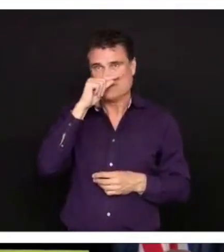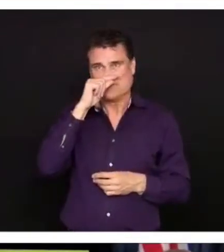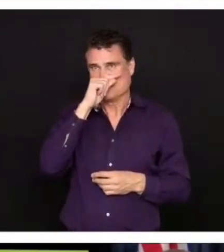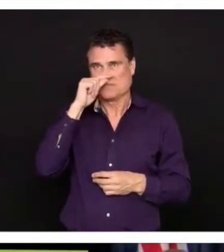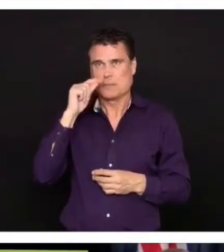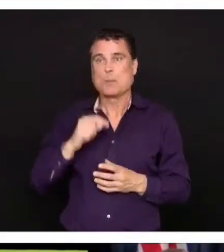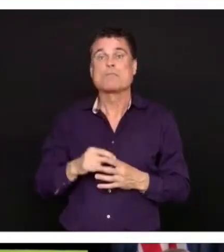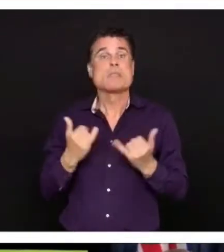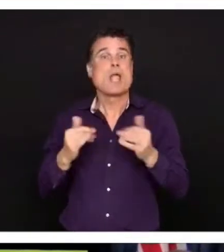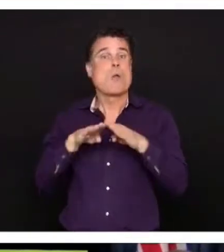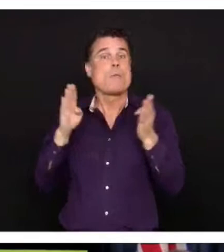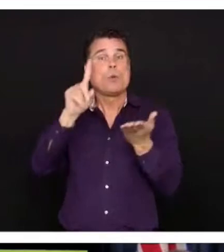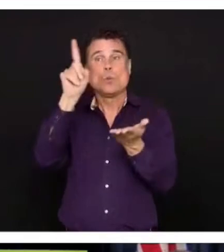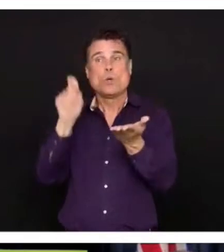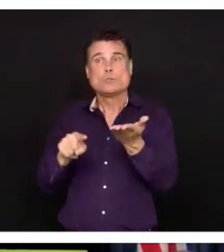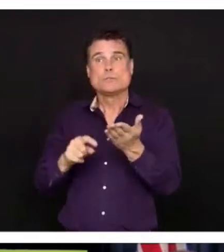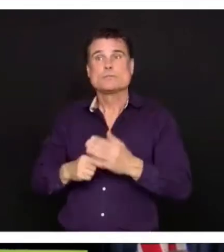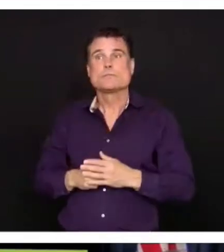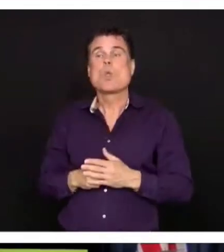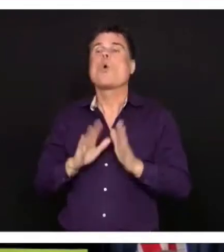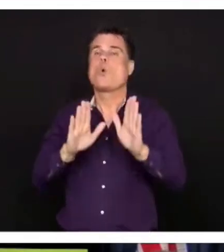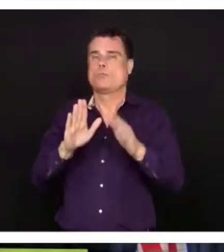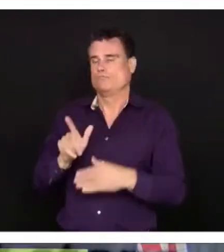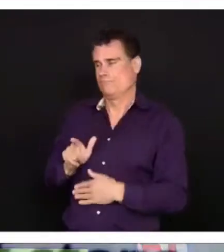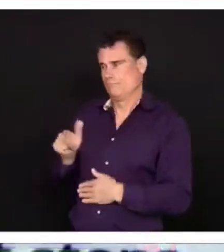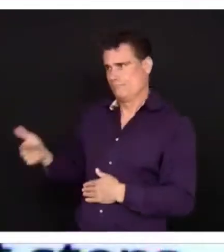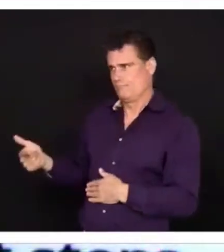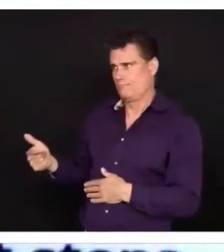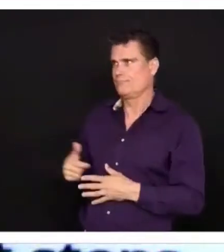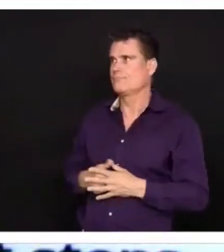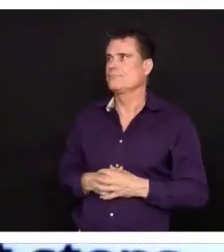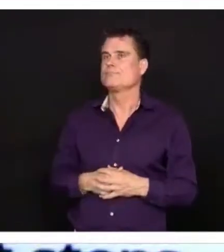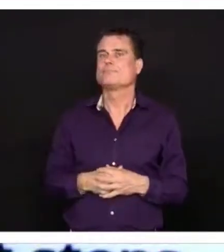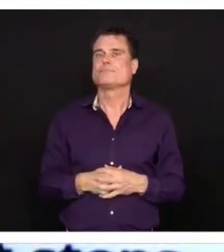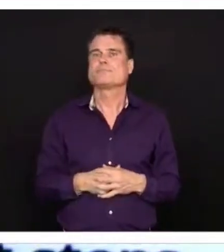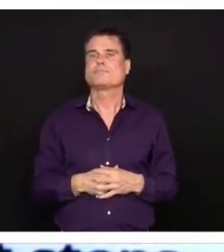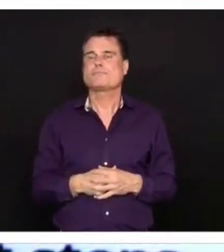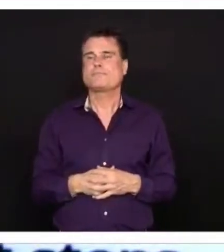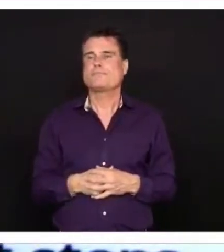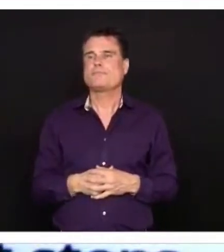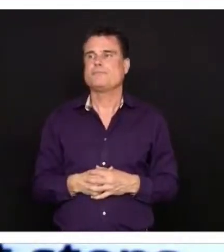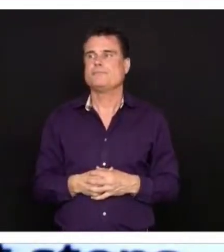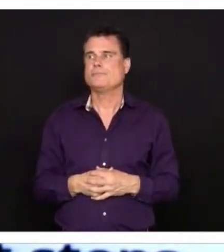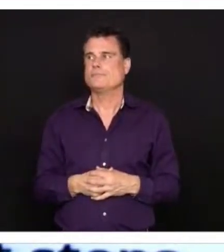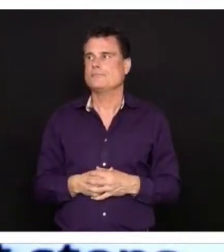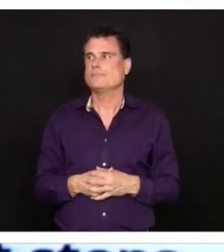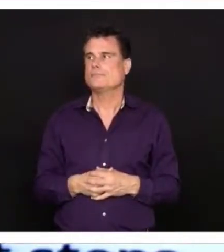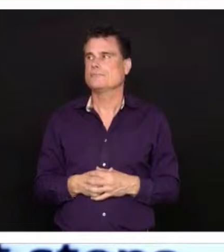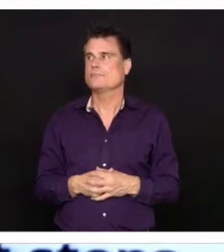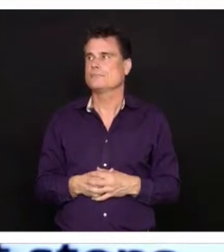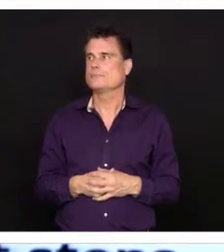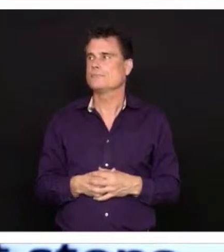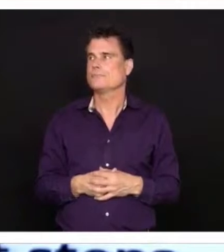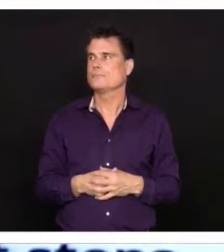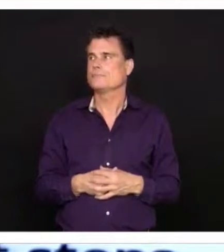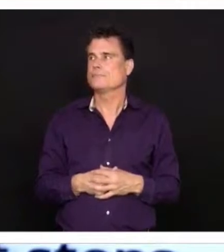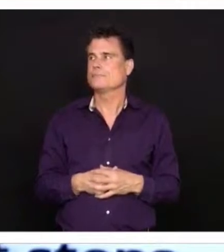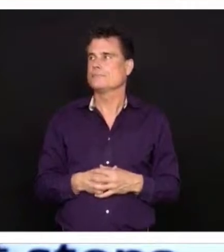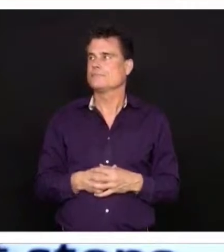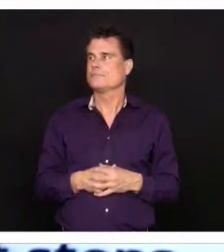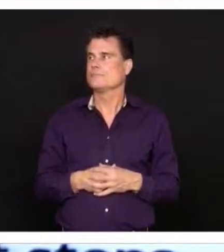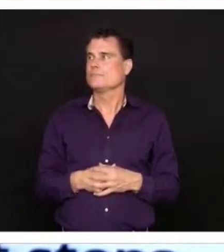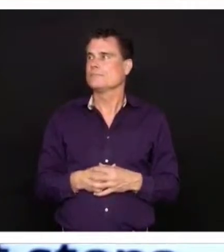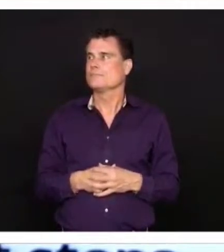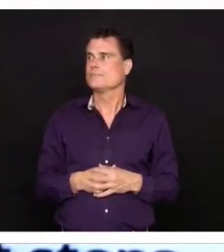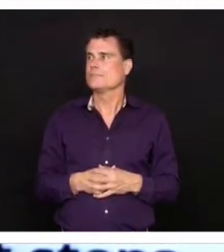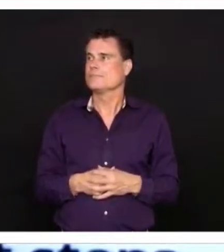as you might expect, especially yesterday, Dr. Henry and myself and Deputy Minister Steve Brown presented this to a lot of people in the